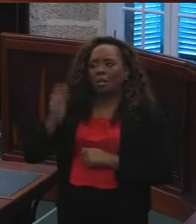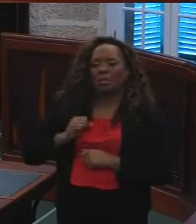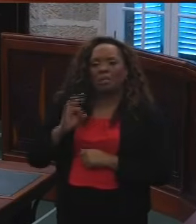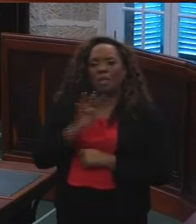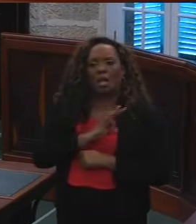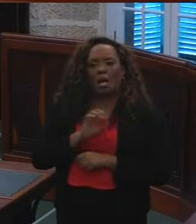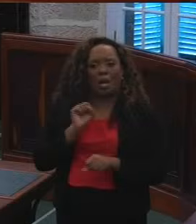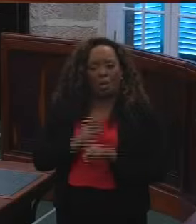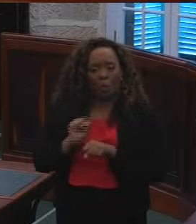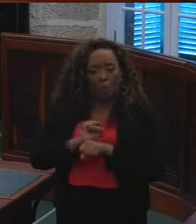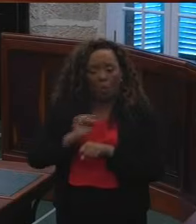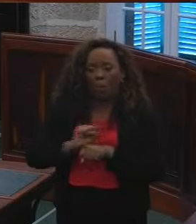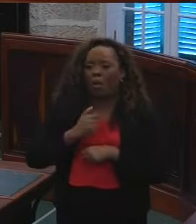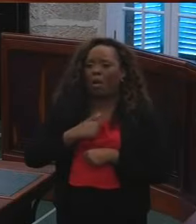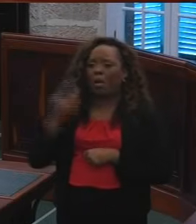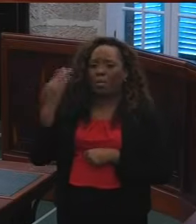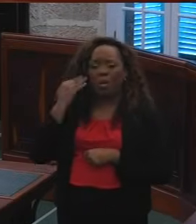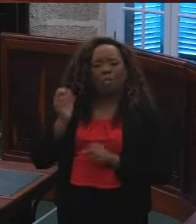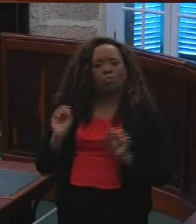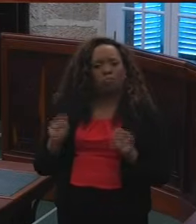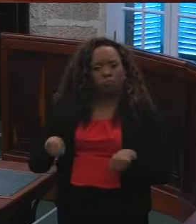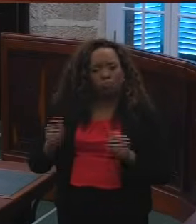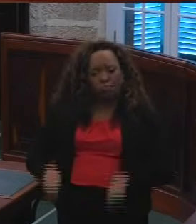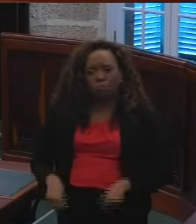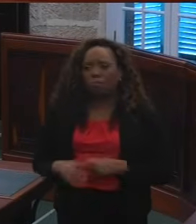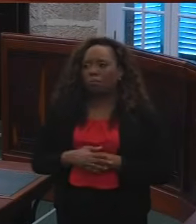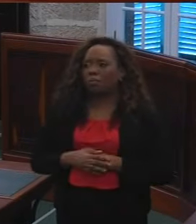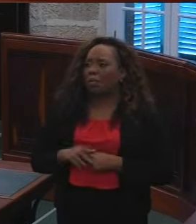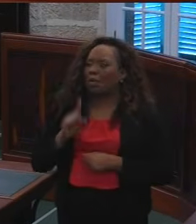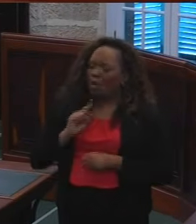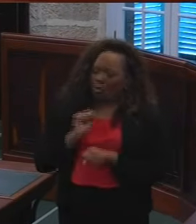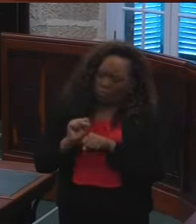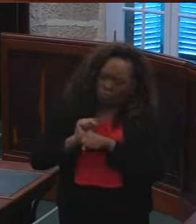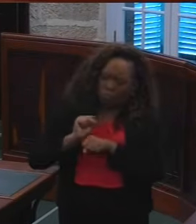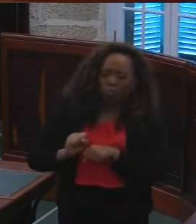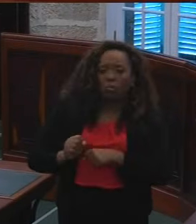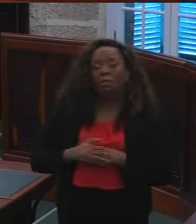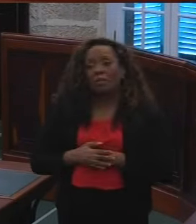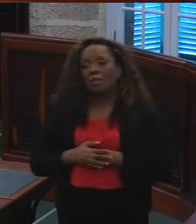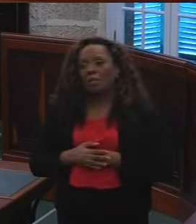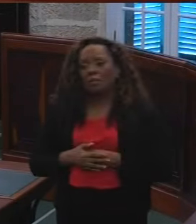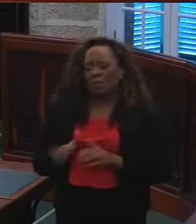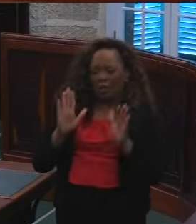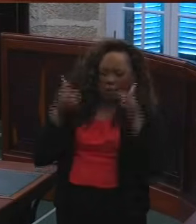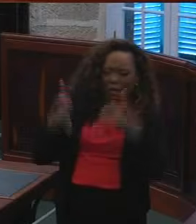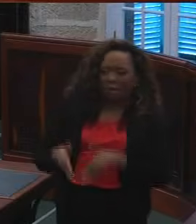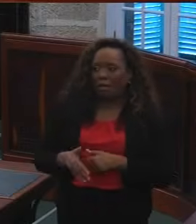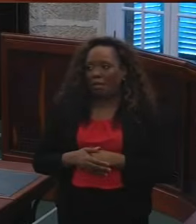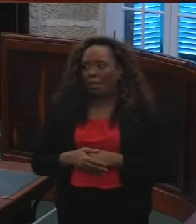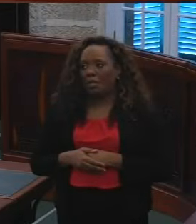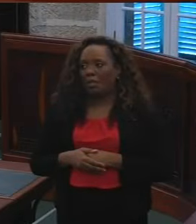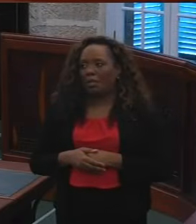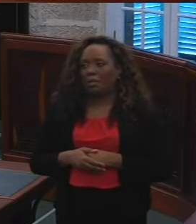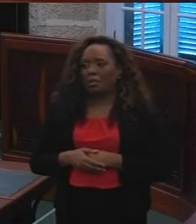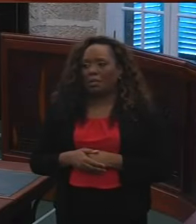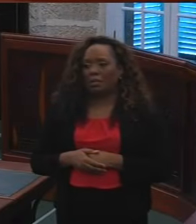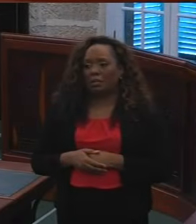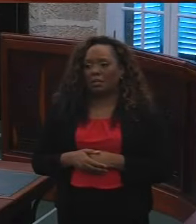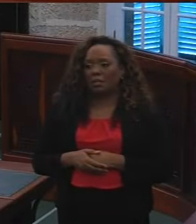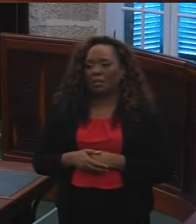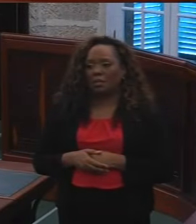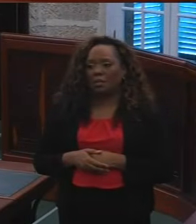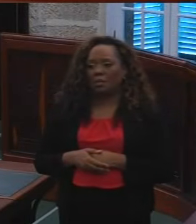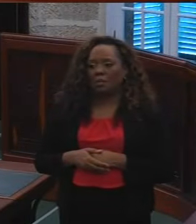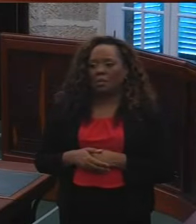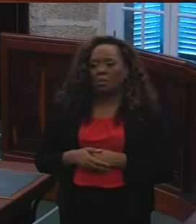Social Empowerment Agency. Stay vigilant, because we could lose all of our progress quite easily.